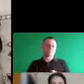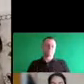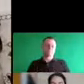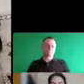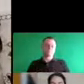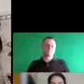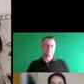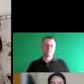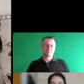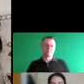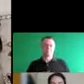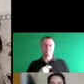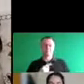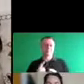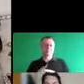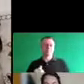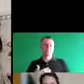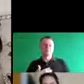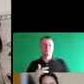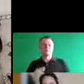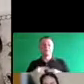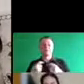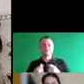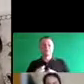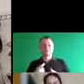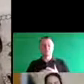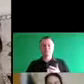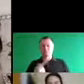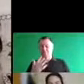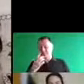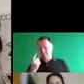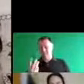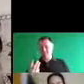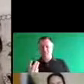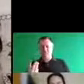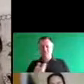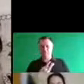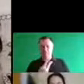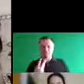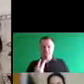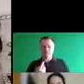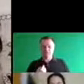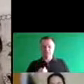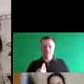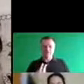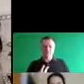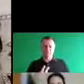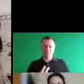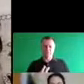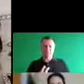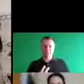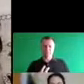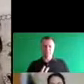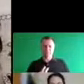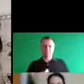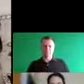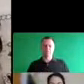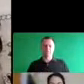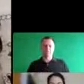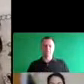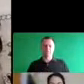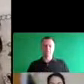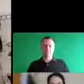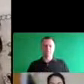lot of things went wrong. Our team was very small. It was like three people, including myself. And we had to put on the, you know,